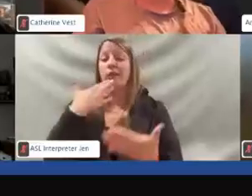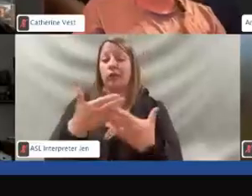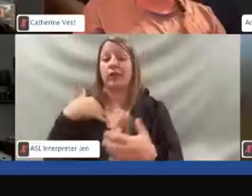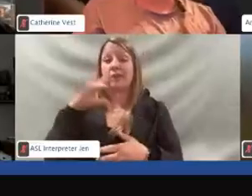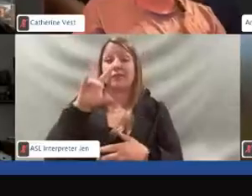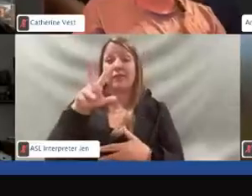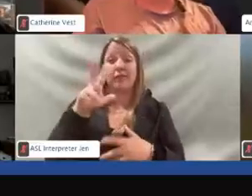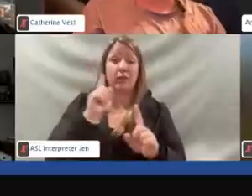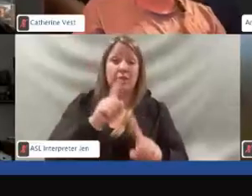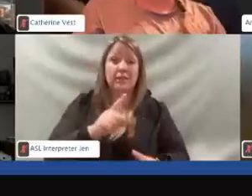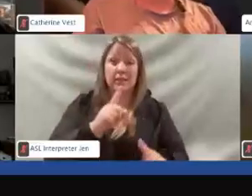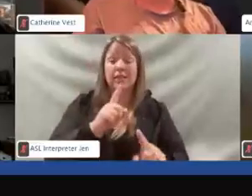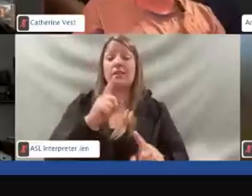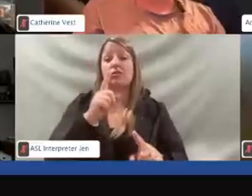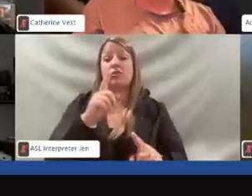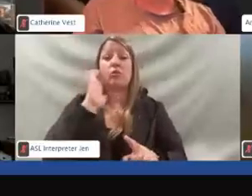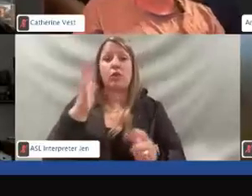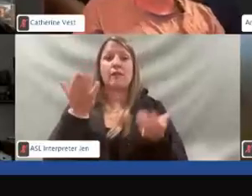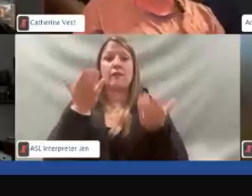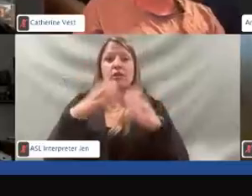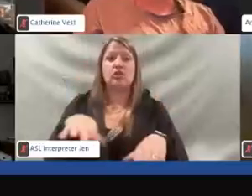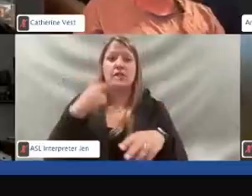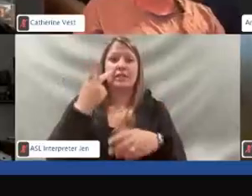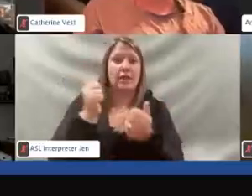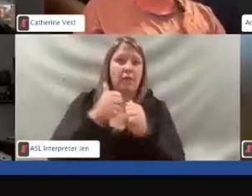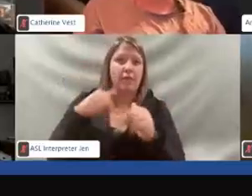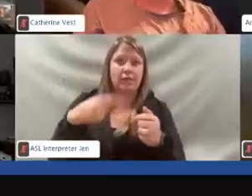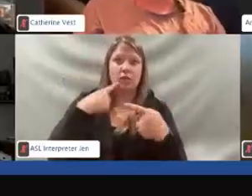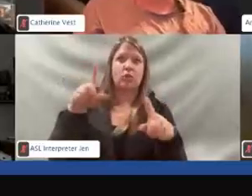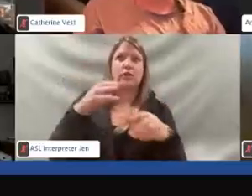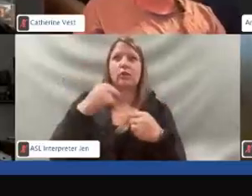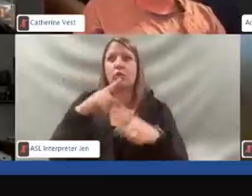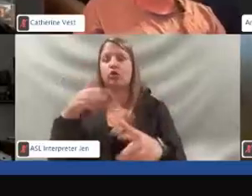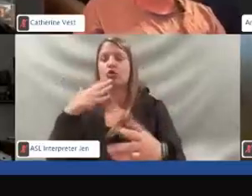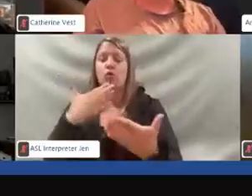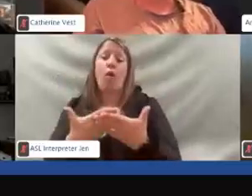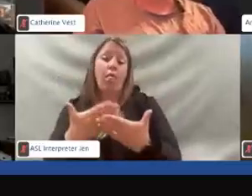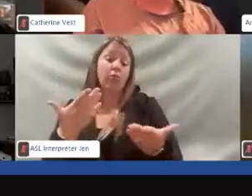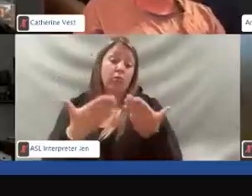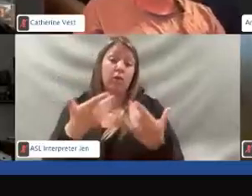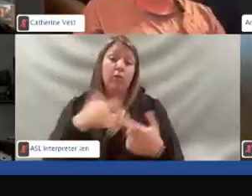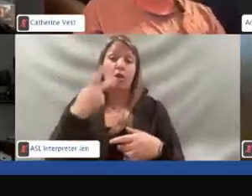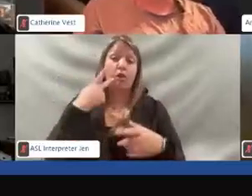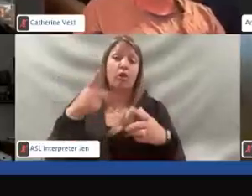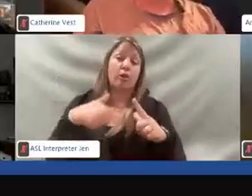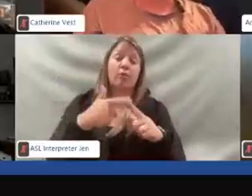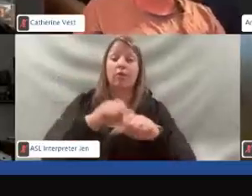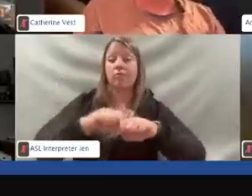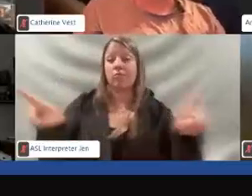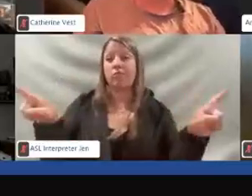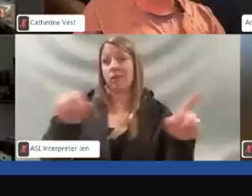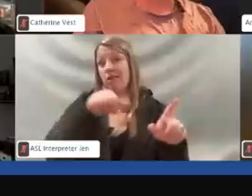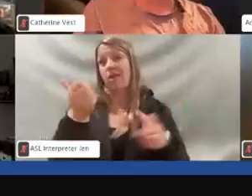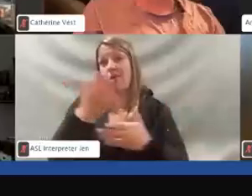73 attendees for that, and it's going to be a chance to see how this works. And if it works well, then we might look at licensing out other parts of